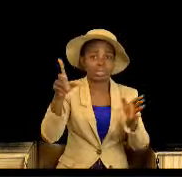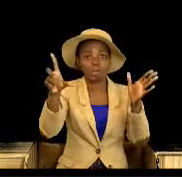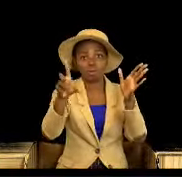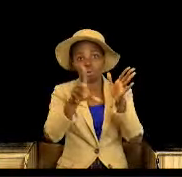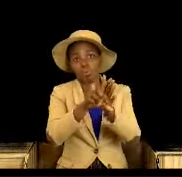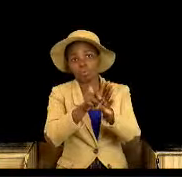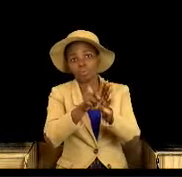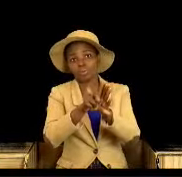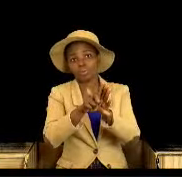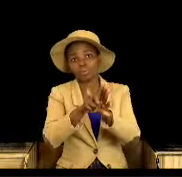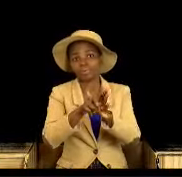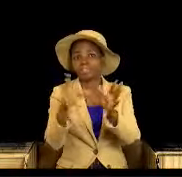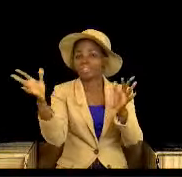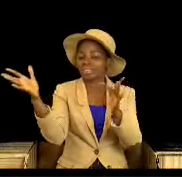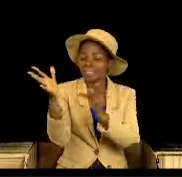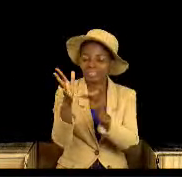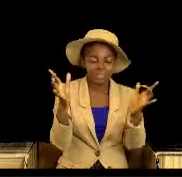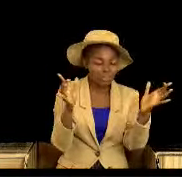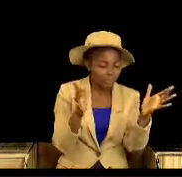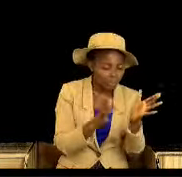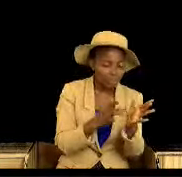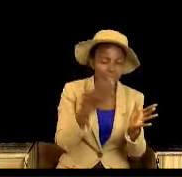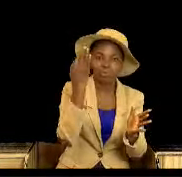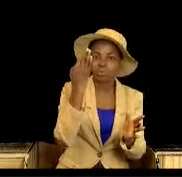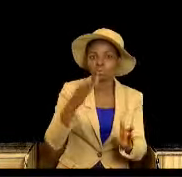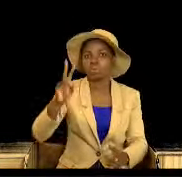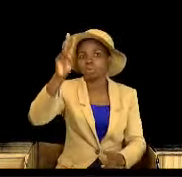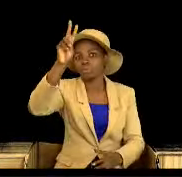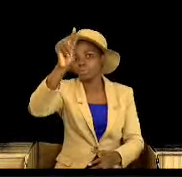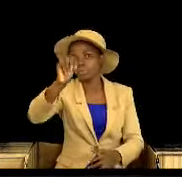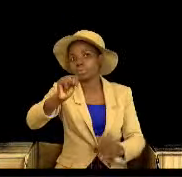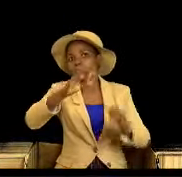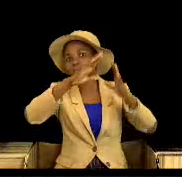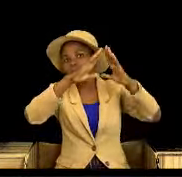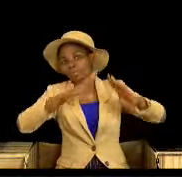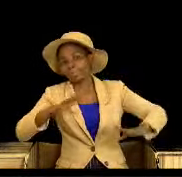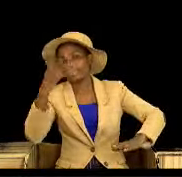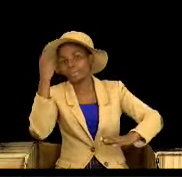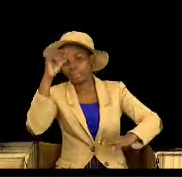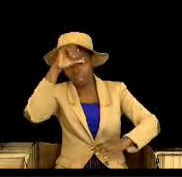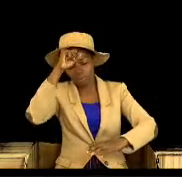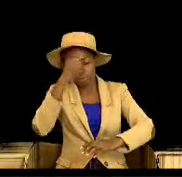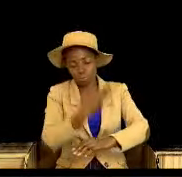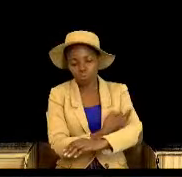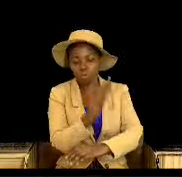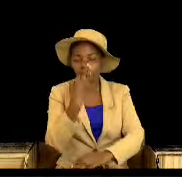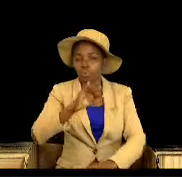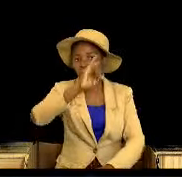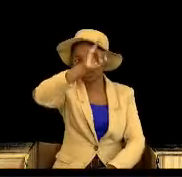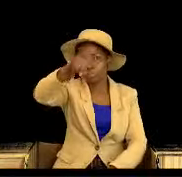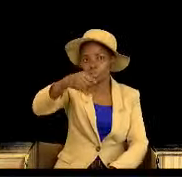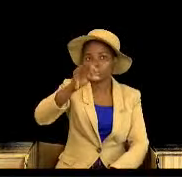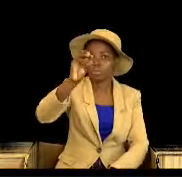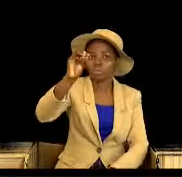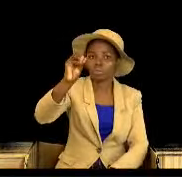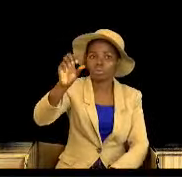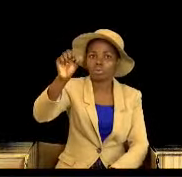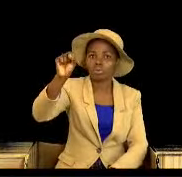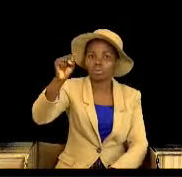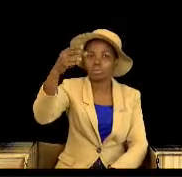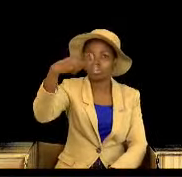right Jesus of Nazareth the son of Joseph and